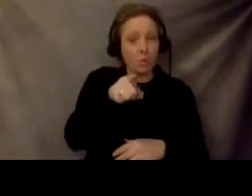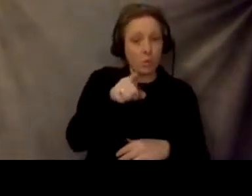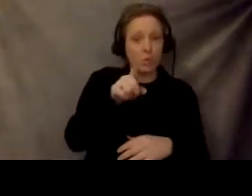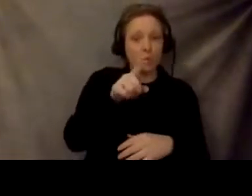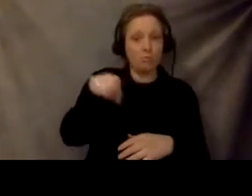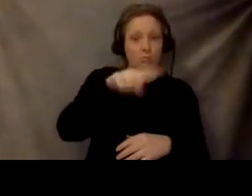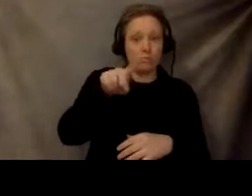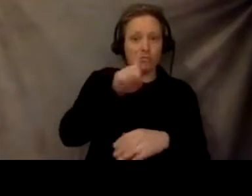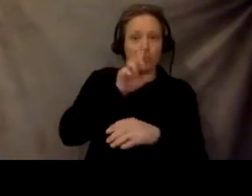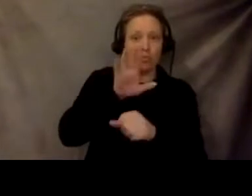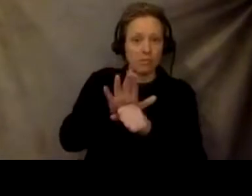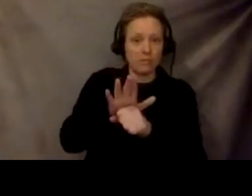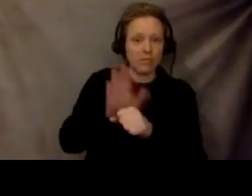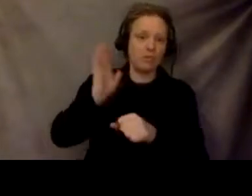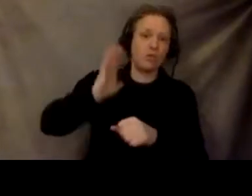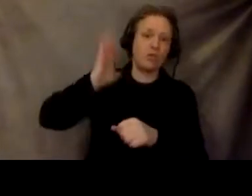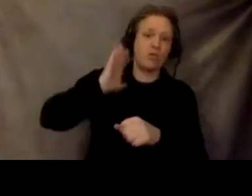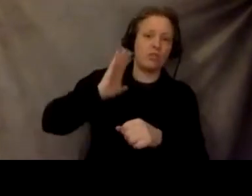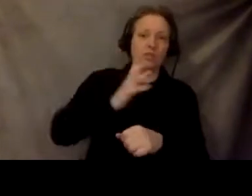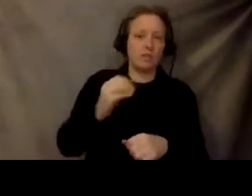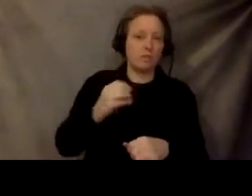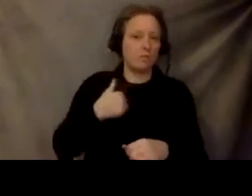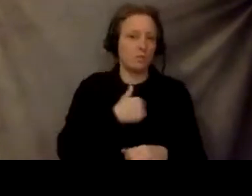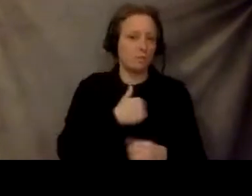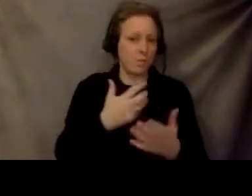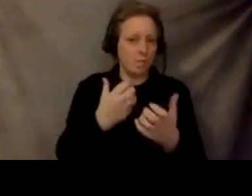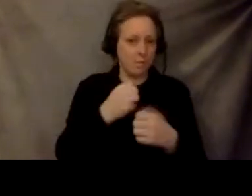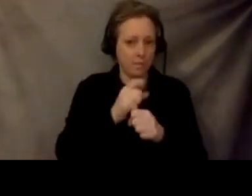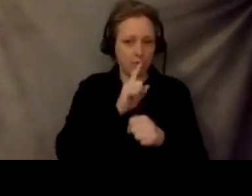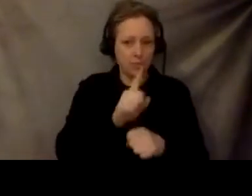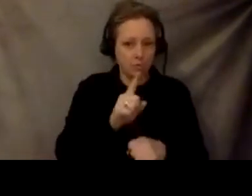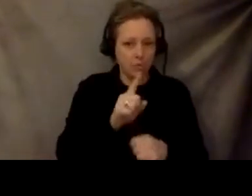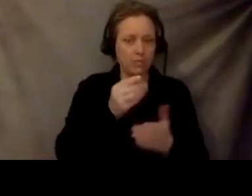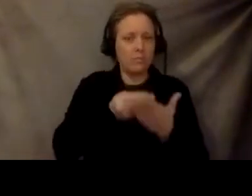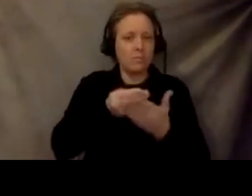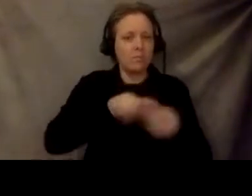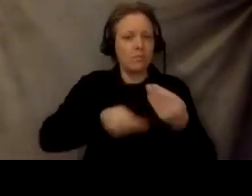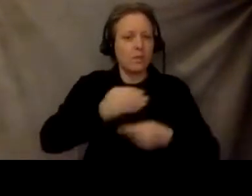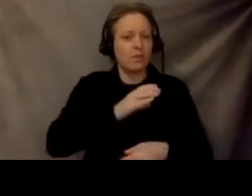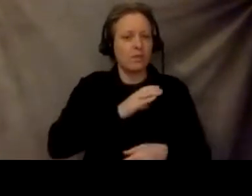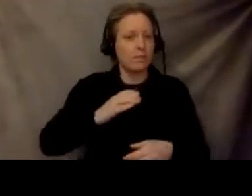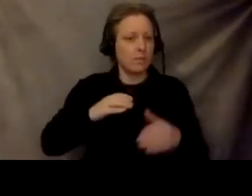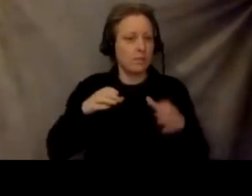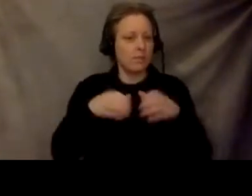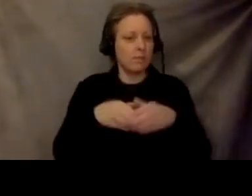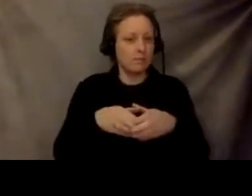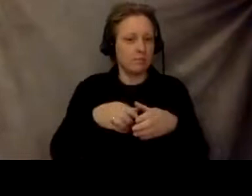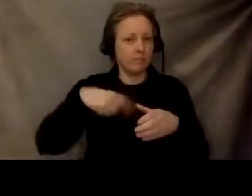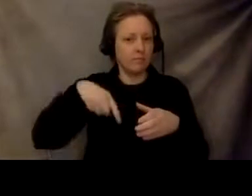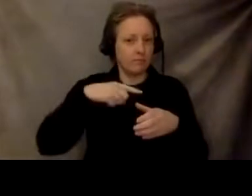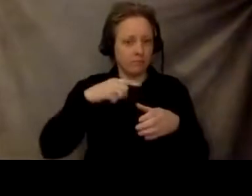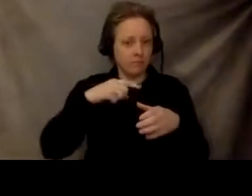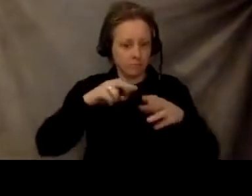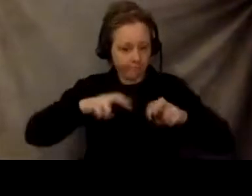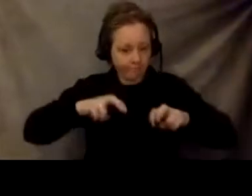and we want to ensure that the budget committee looks at that and does something.